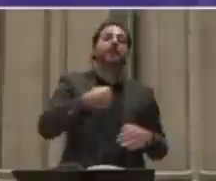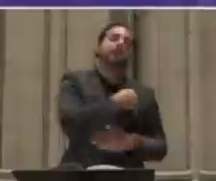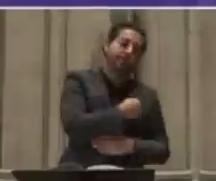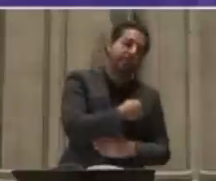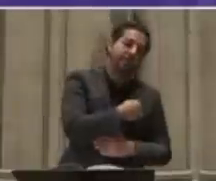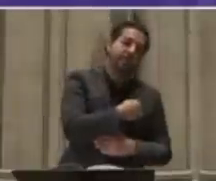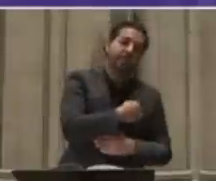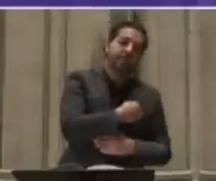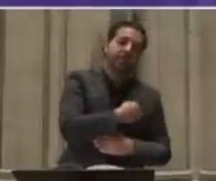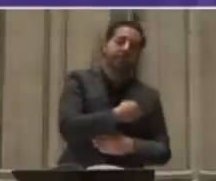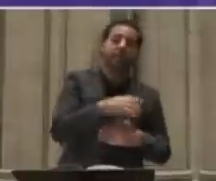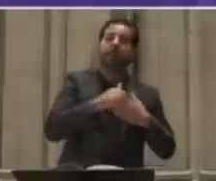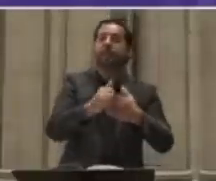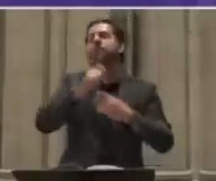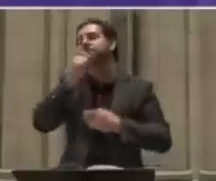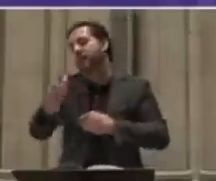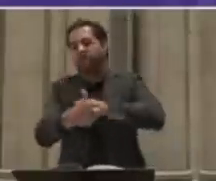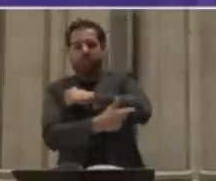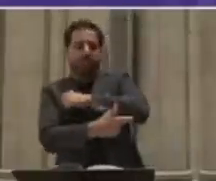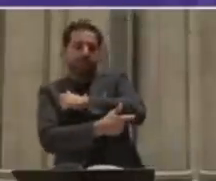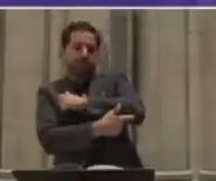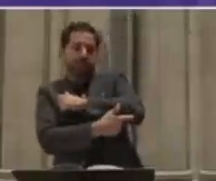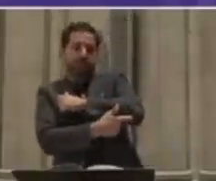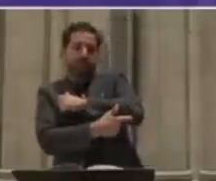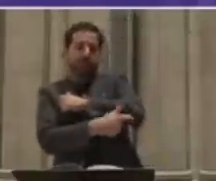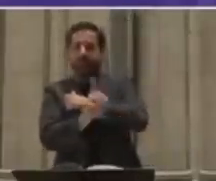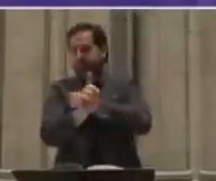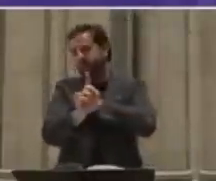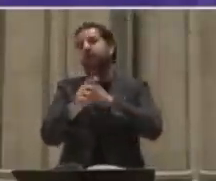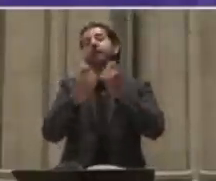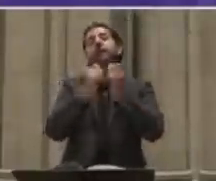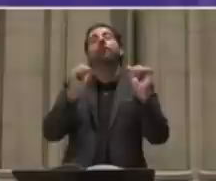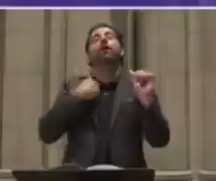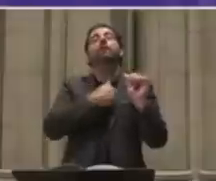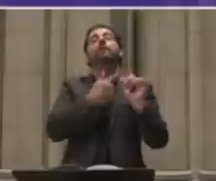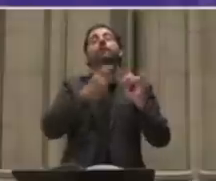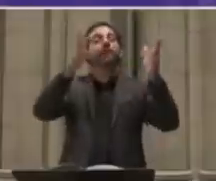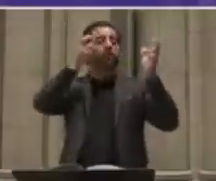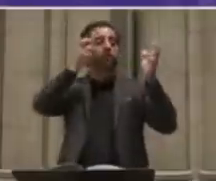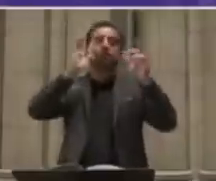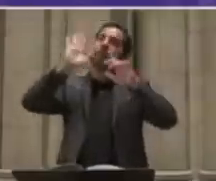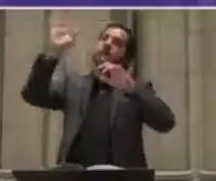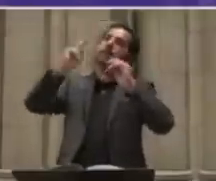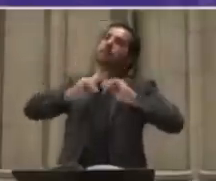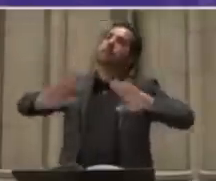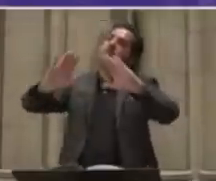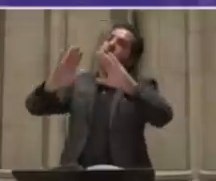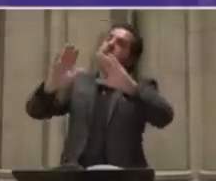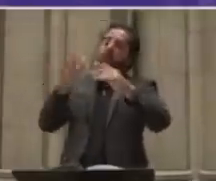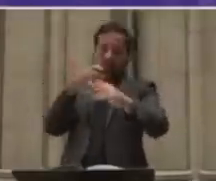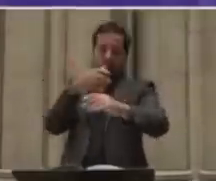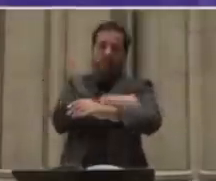against us. And lead us not into temptation, but deliver us from evil. For thine is the kingdom and